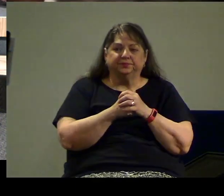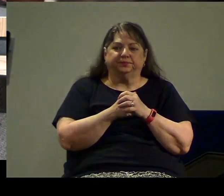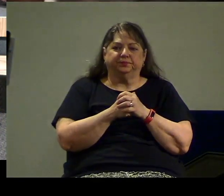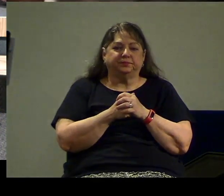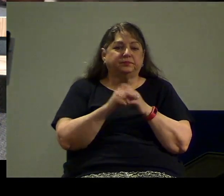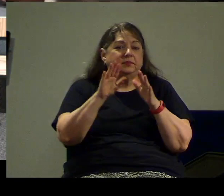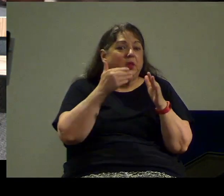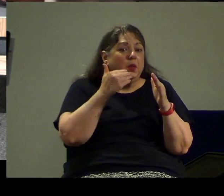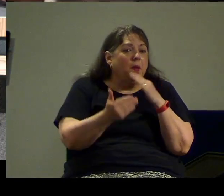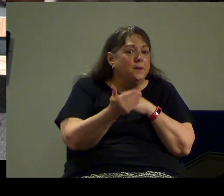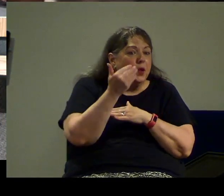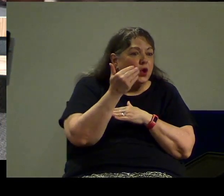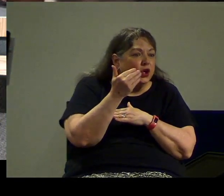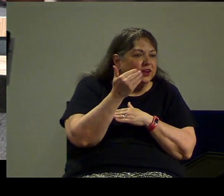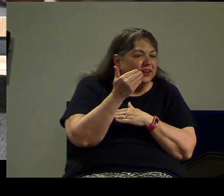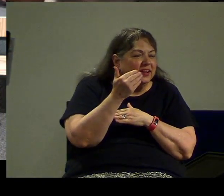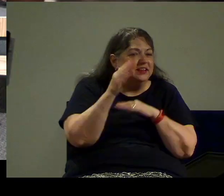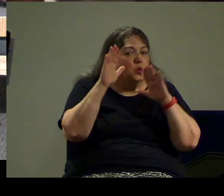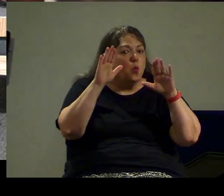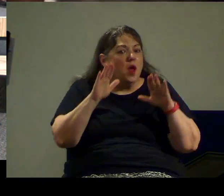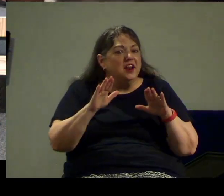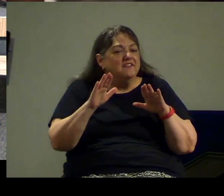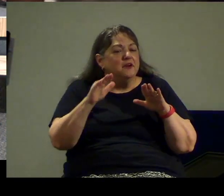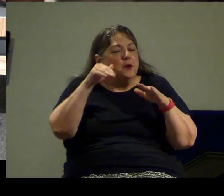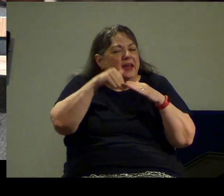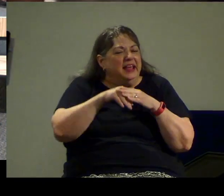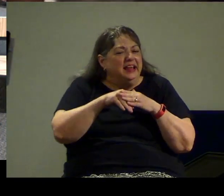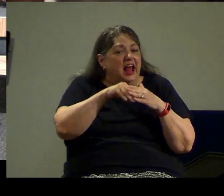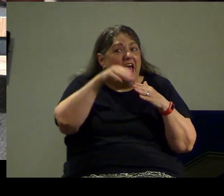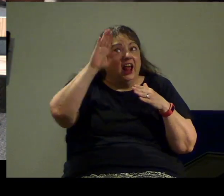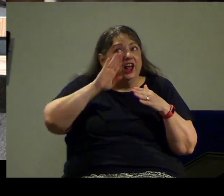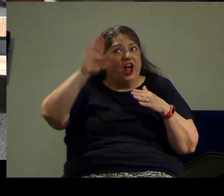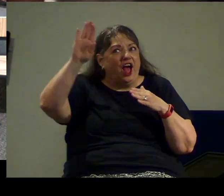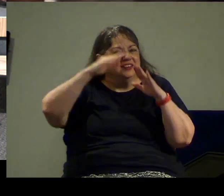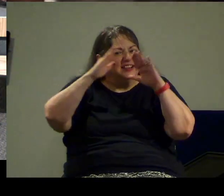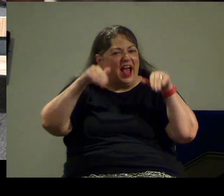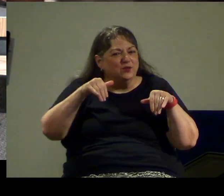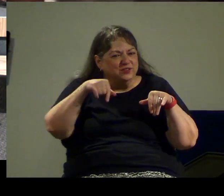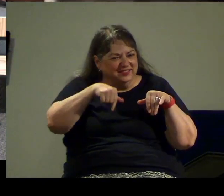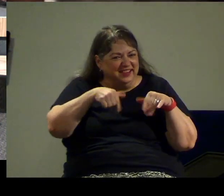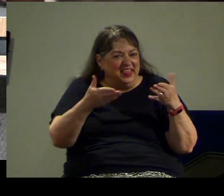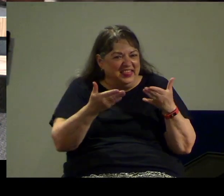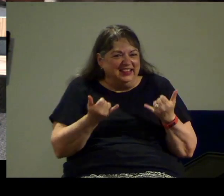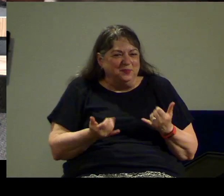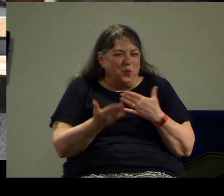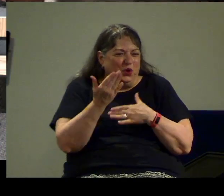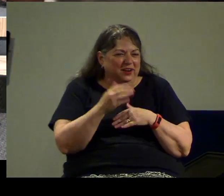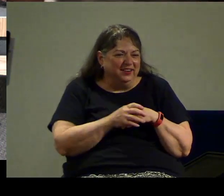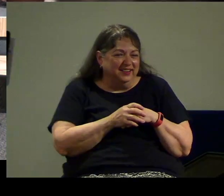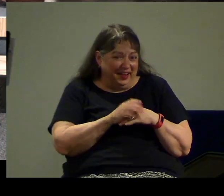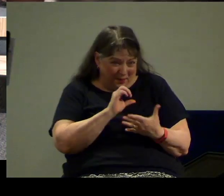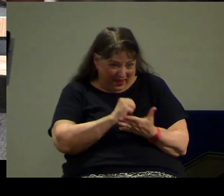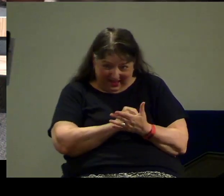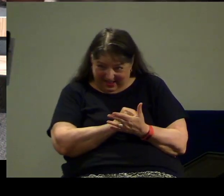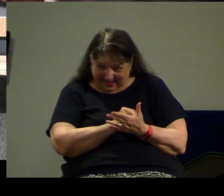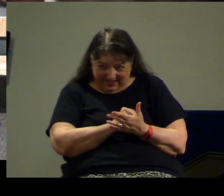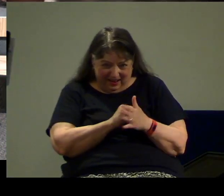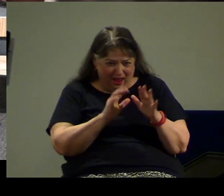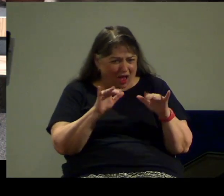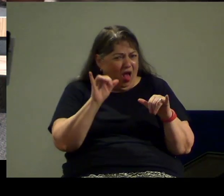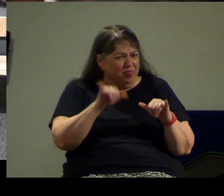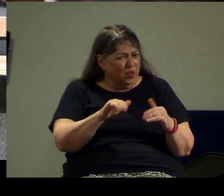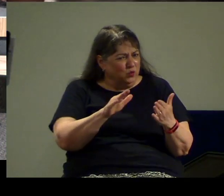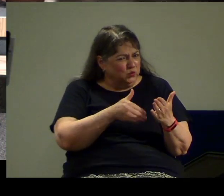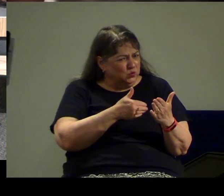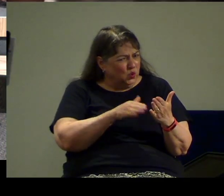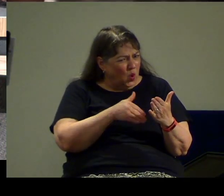Good morning. Good to be in the house of the Lord this morning. Amen. And bless those songs this morning.